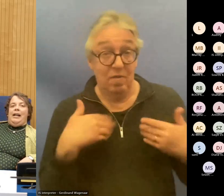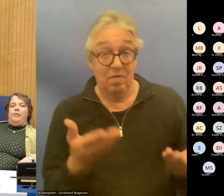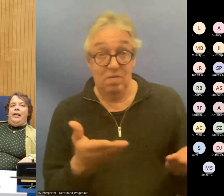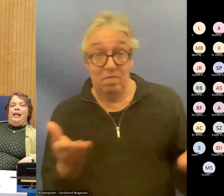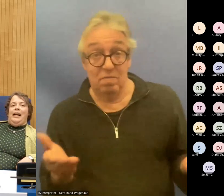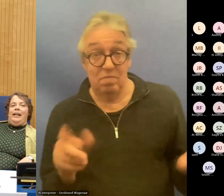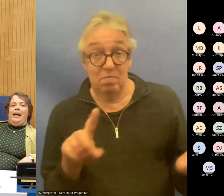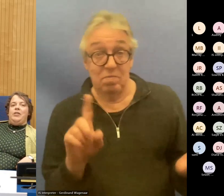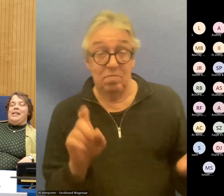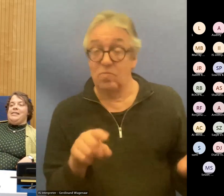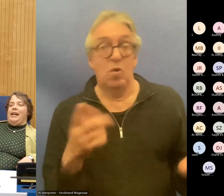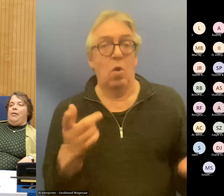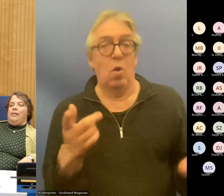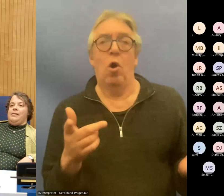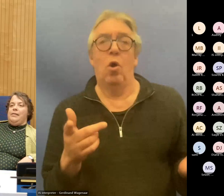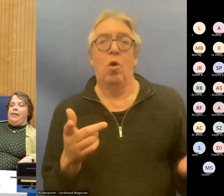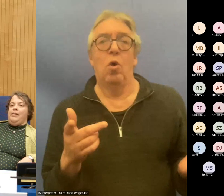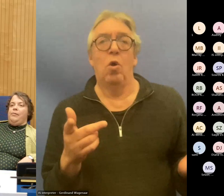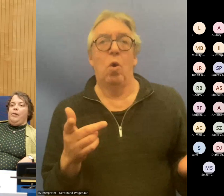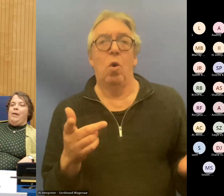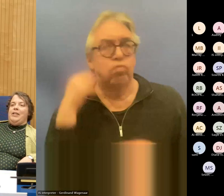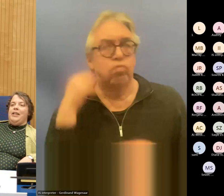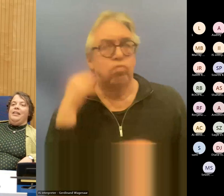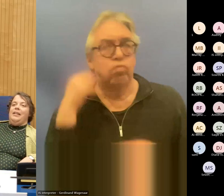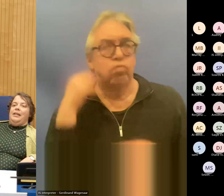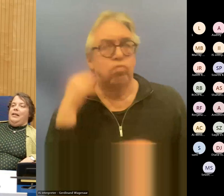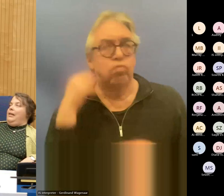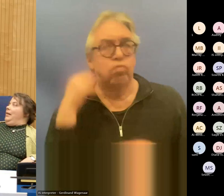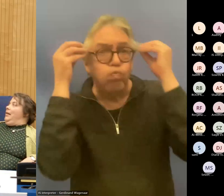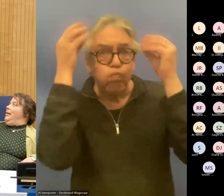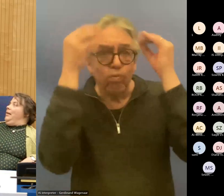Or are you feeling like digesting all this different information?